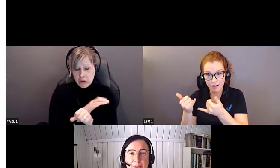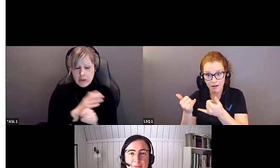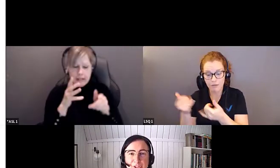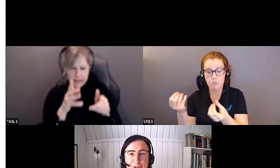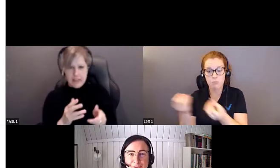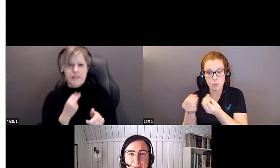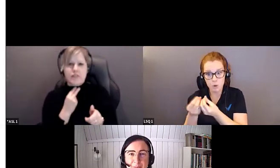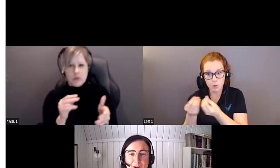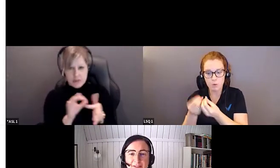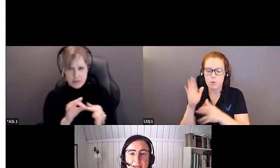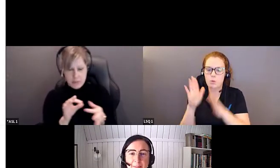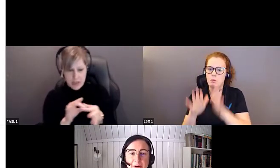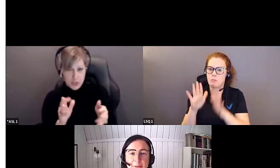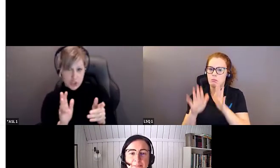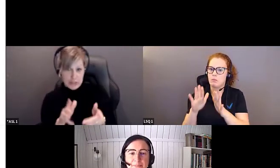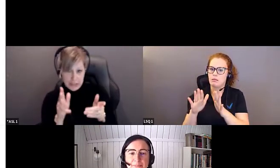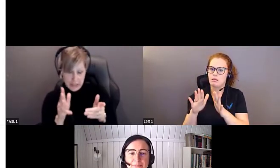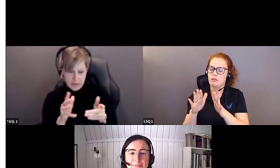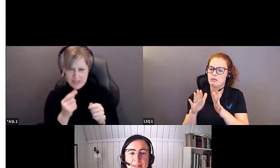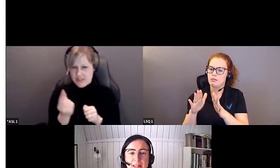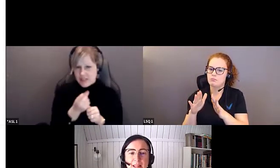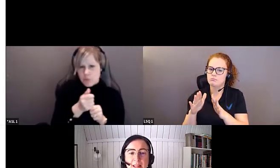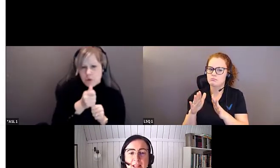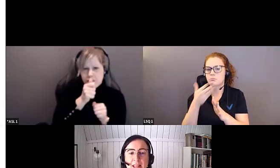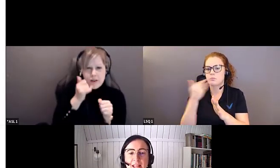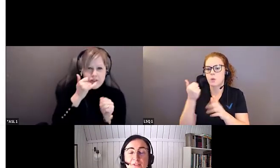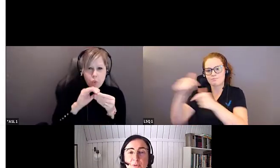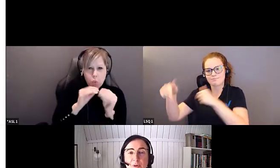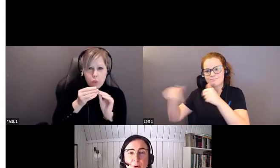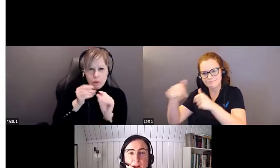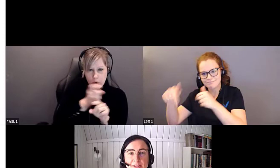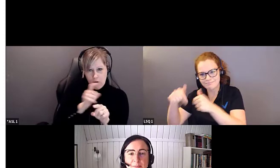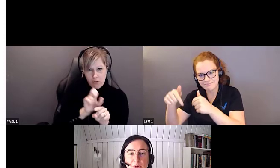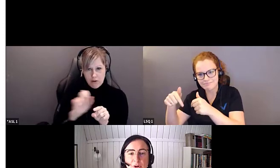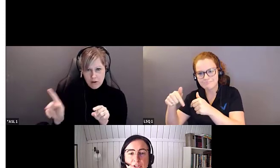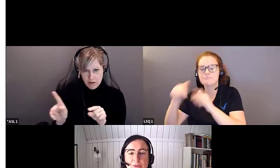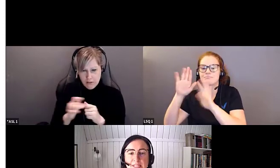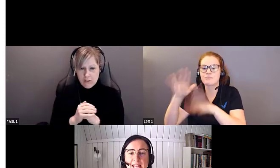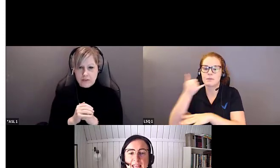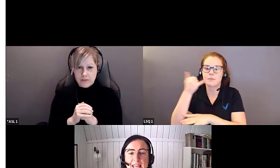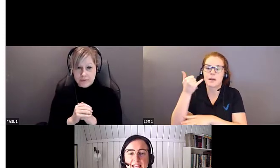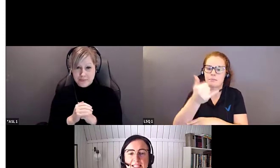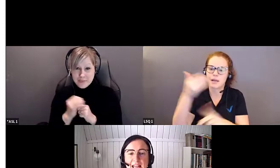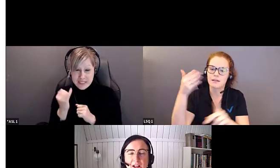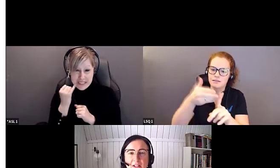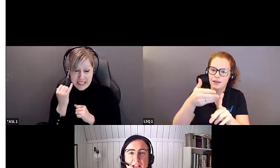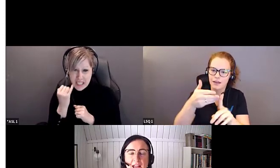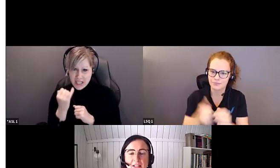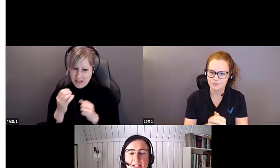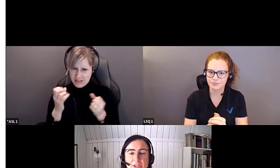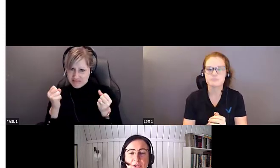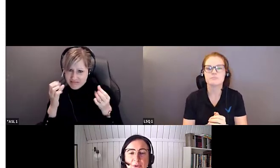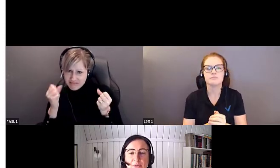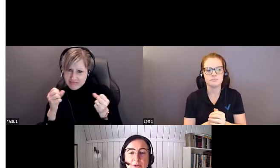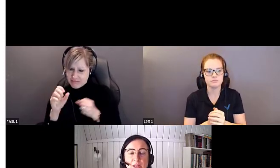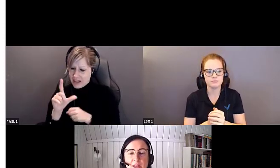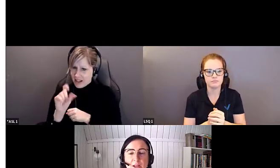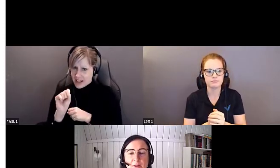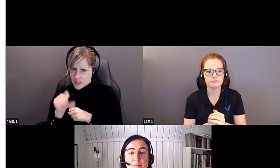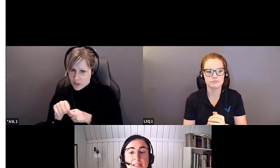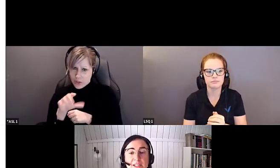call will be returned from a private number. If you require support using ASL